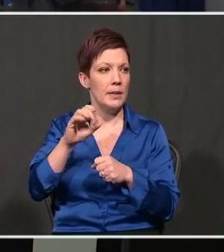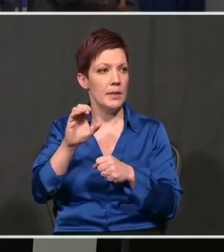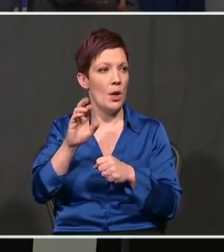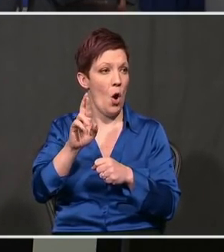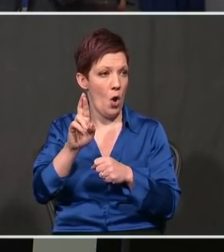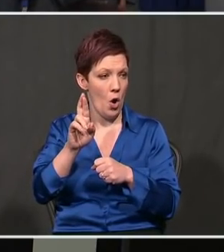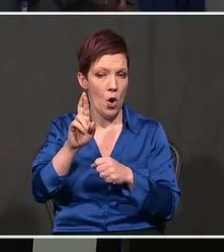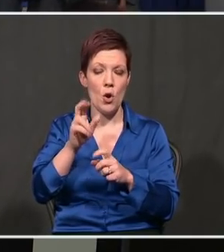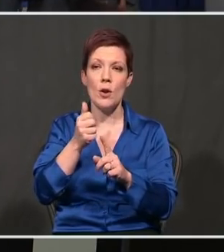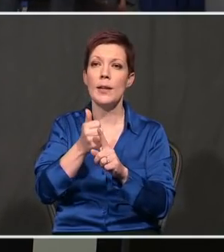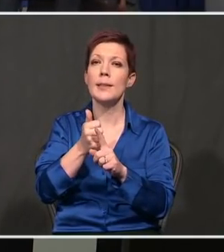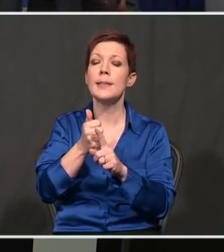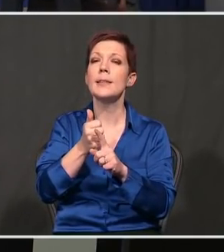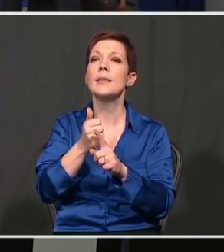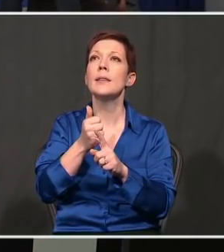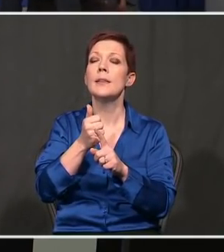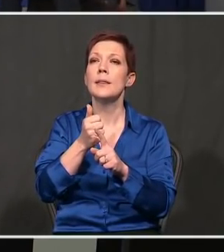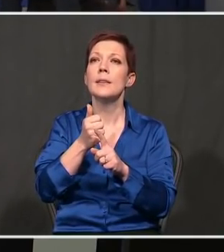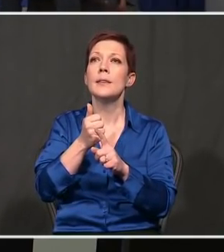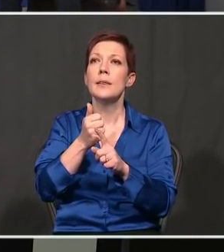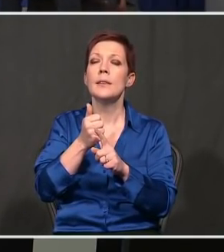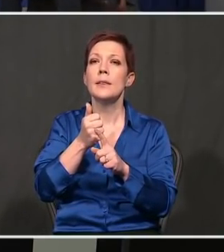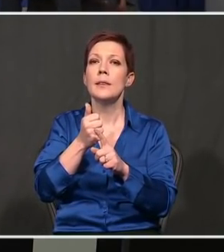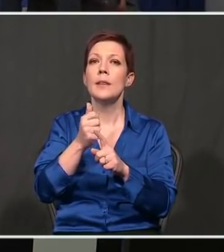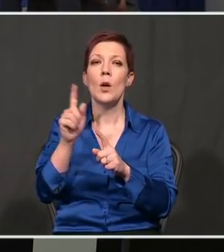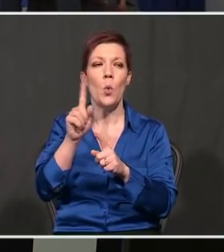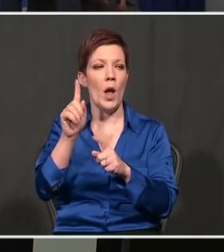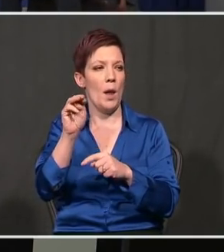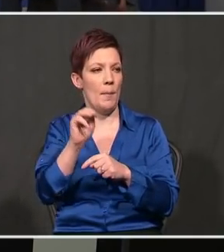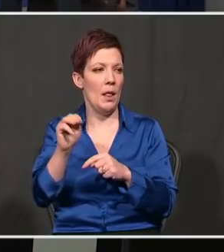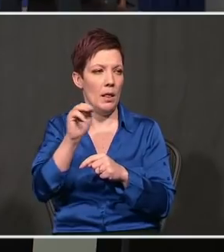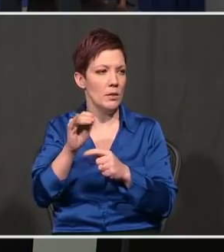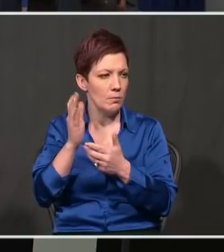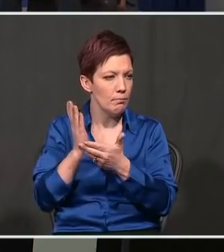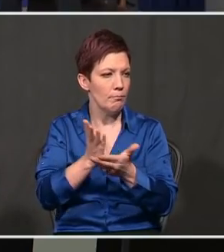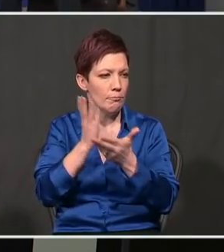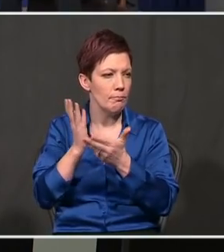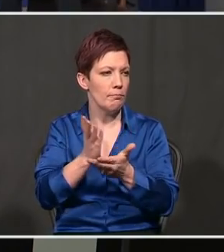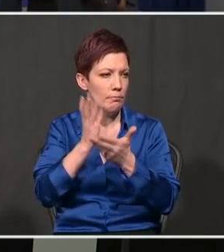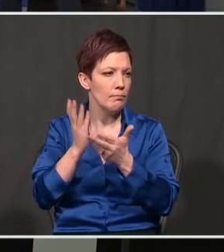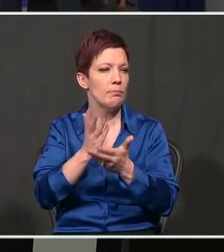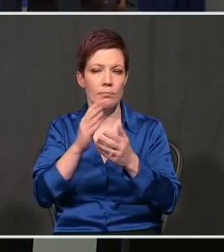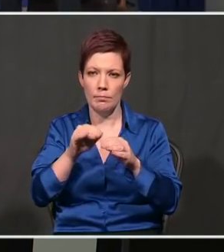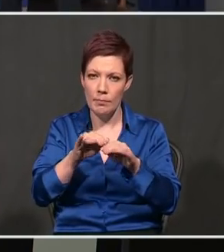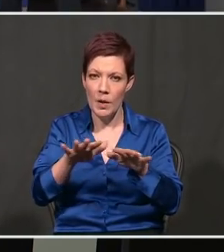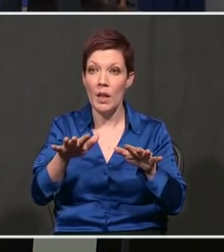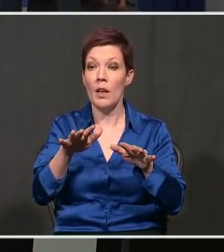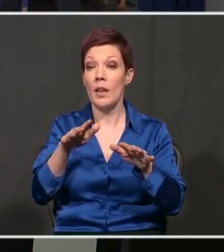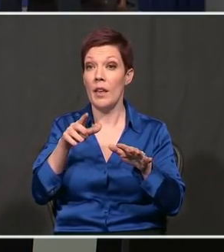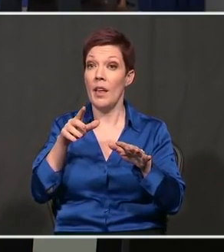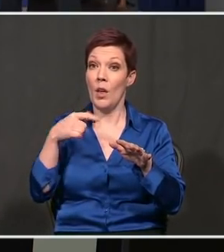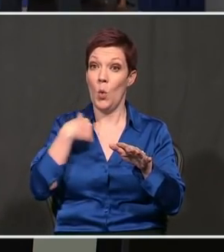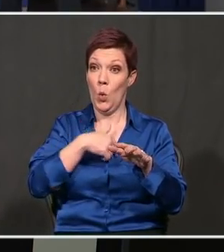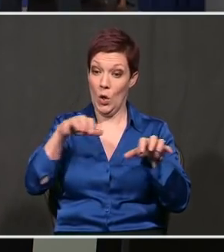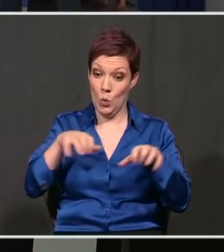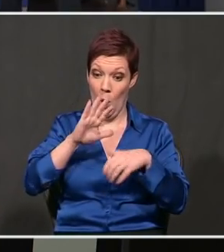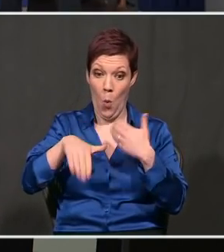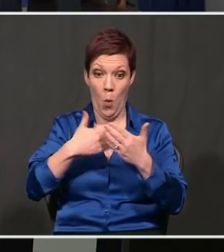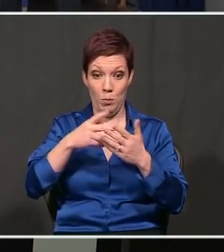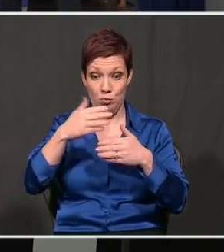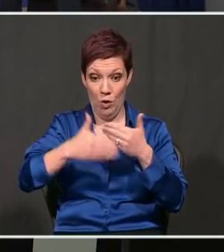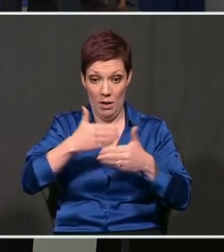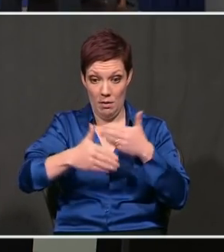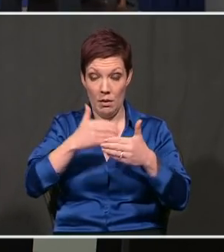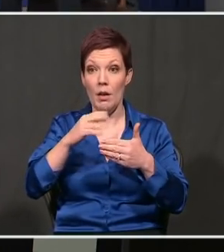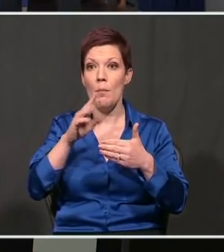tens of millions of tubes of viral transport media. So we're on each other's speed dial. But you're here in a different role because you have a big company and you make a lot